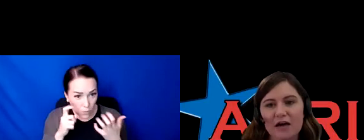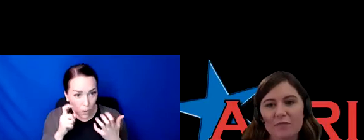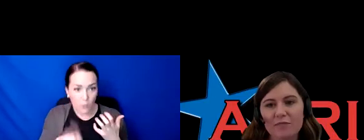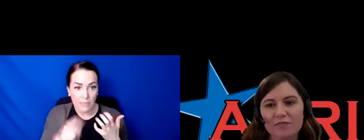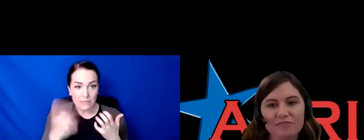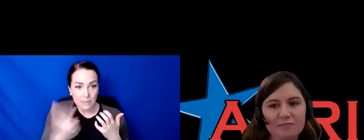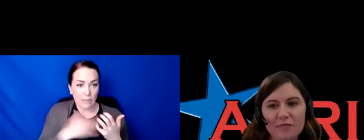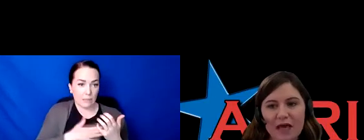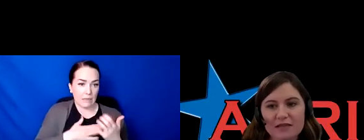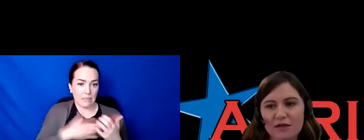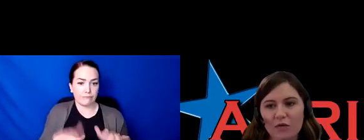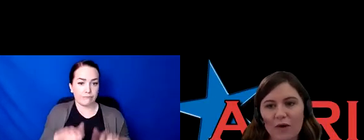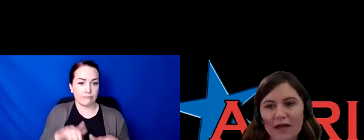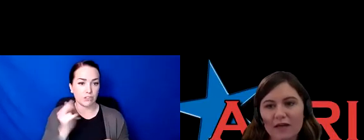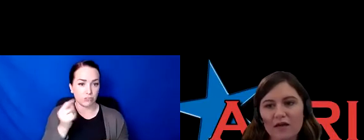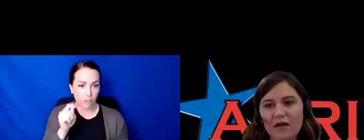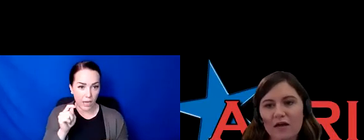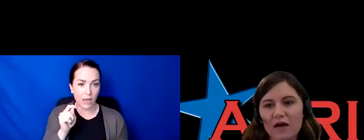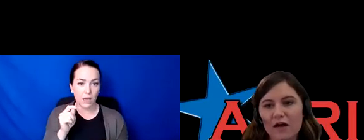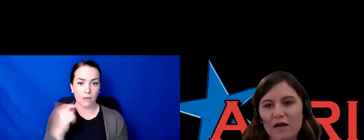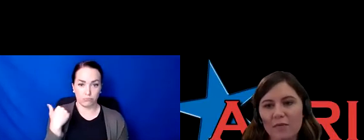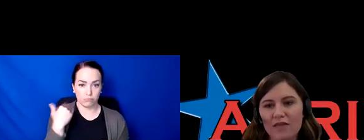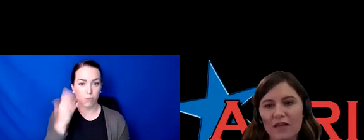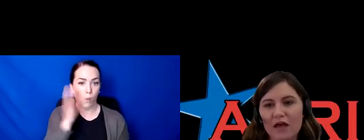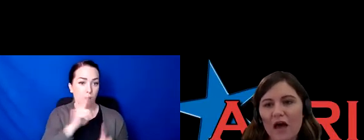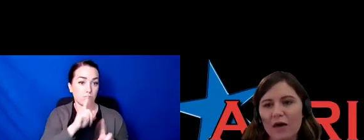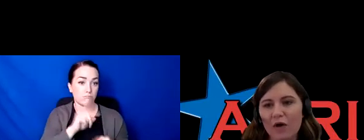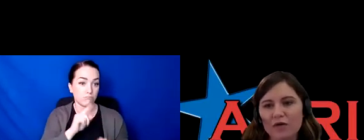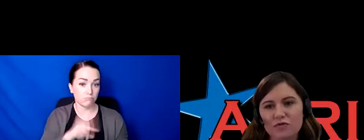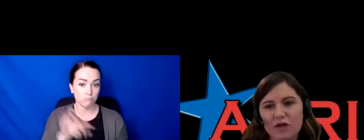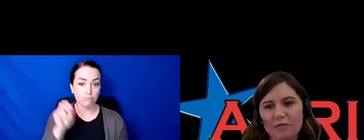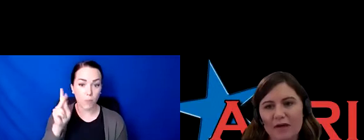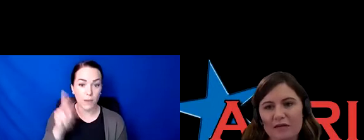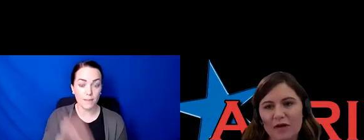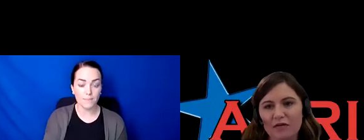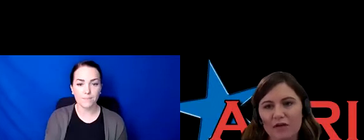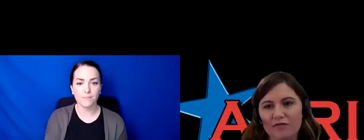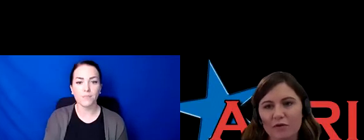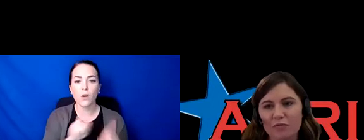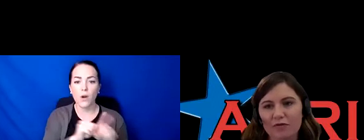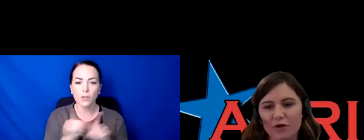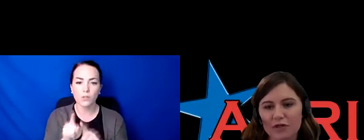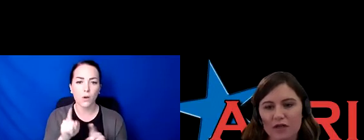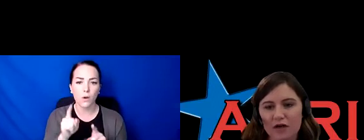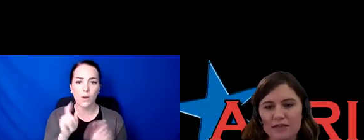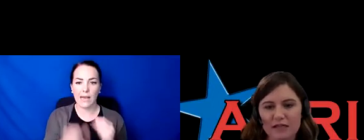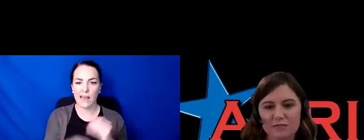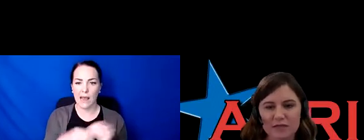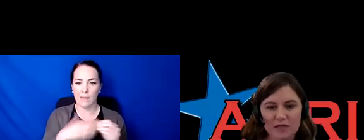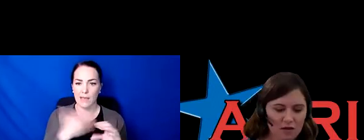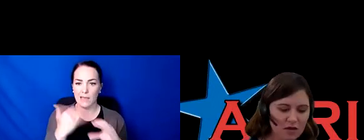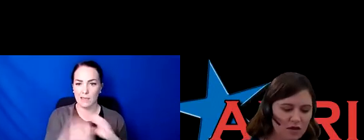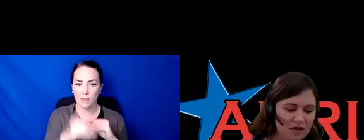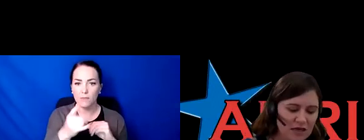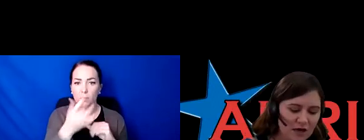and ask away. And then I will also drop in my email if you would prefer to contact